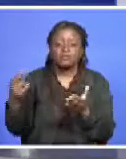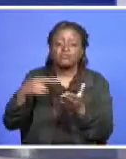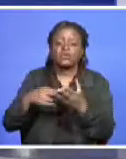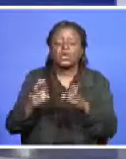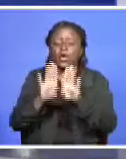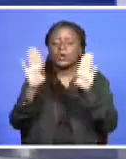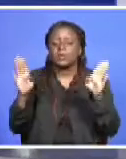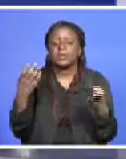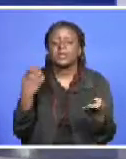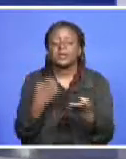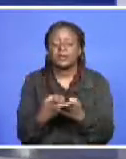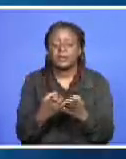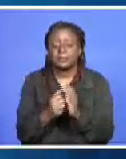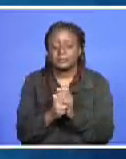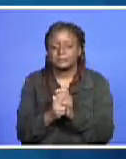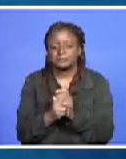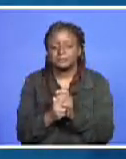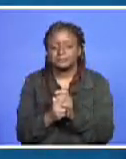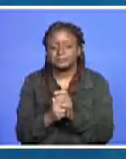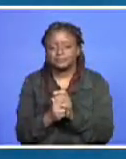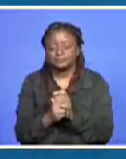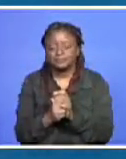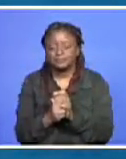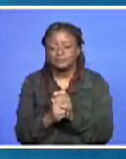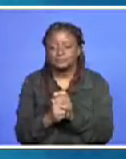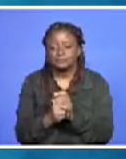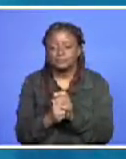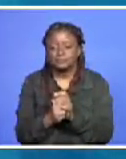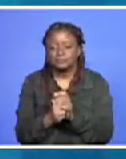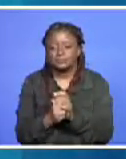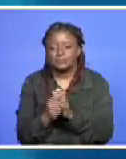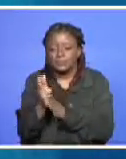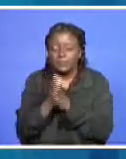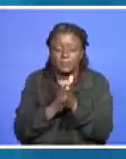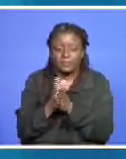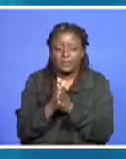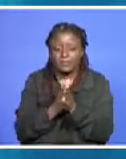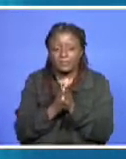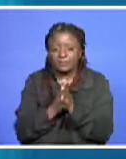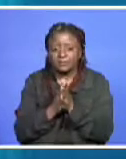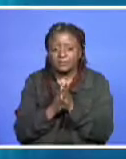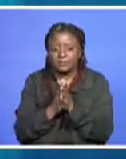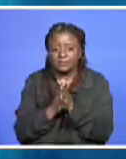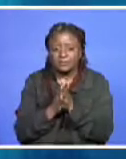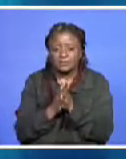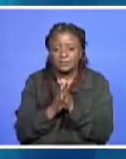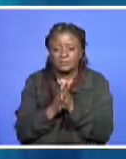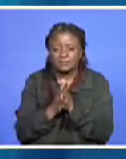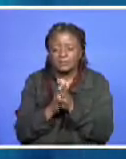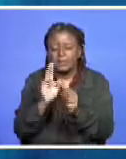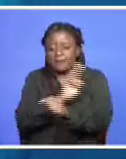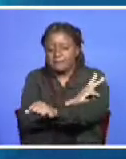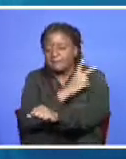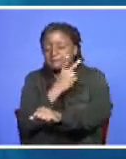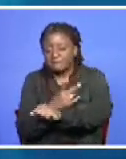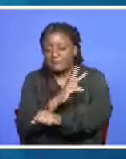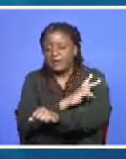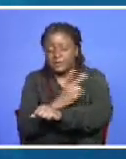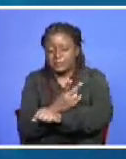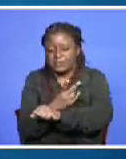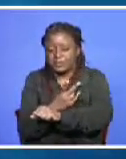economy. This is a very vibrant, or it has been a very vibrant touristic